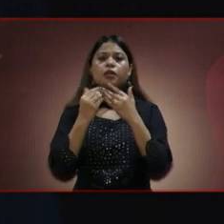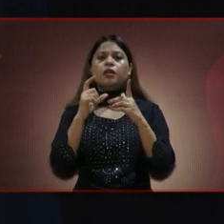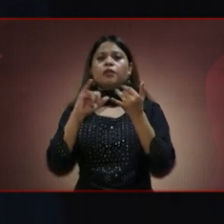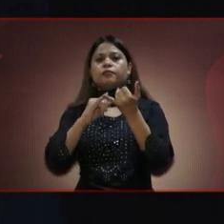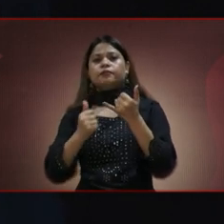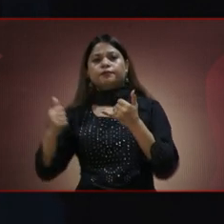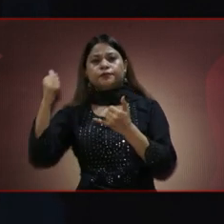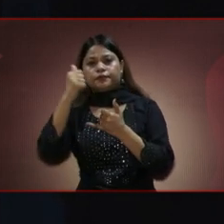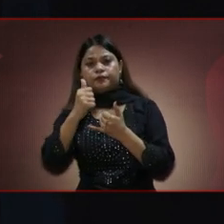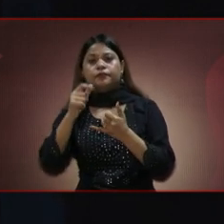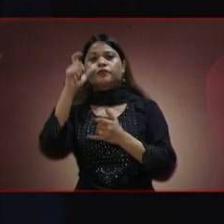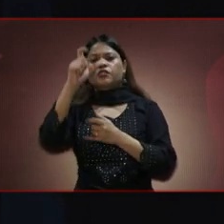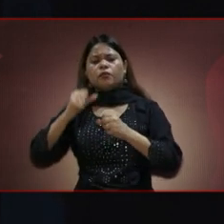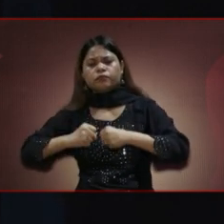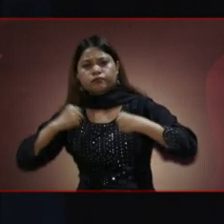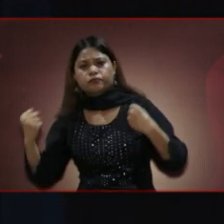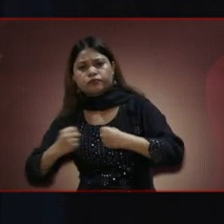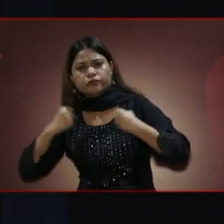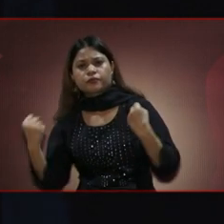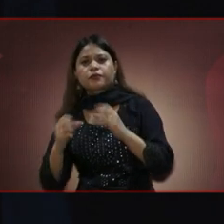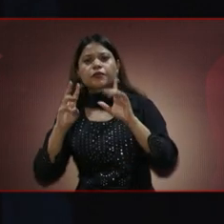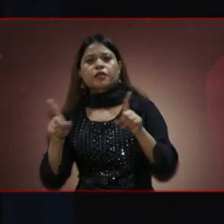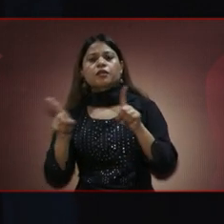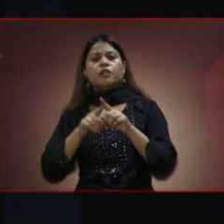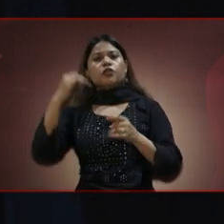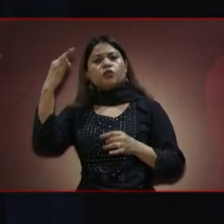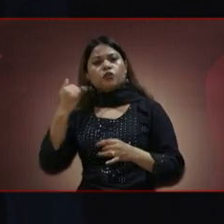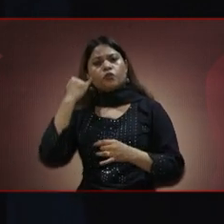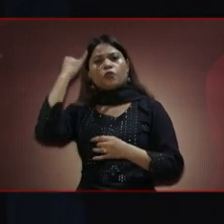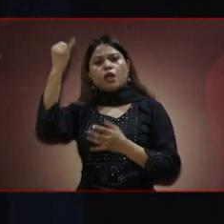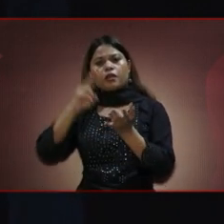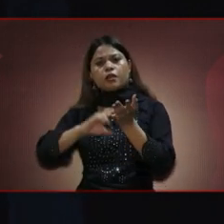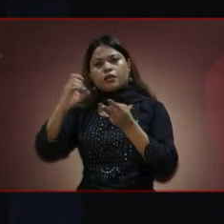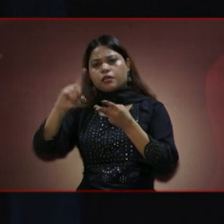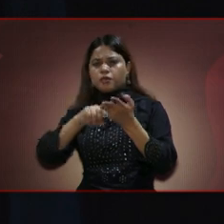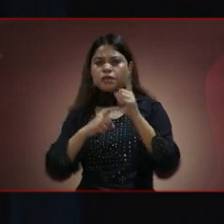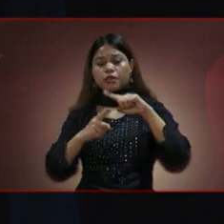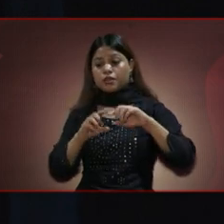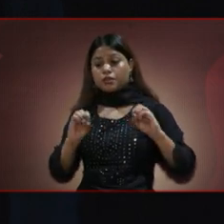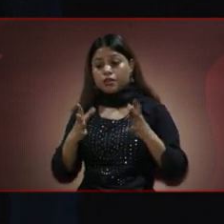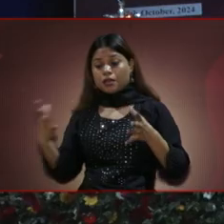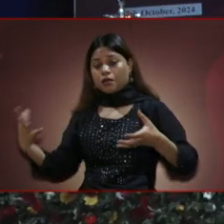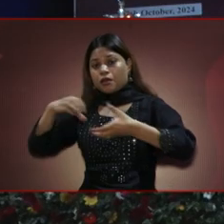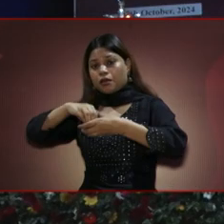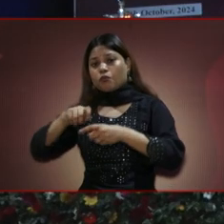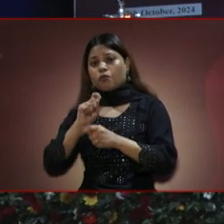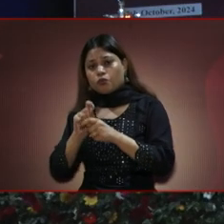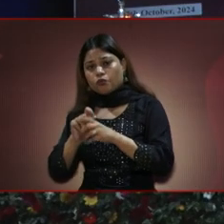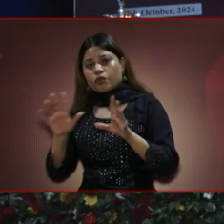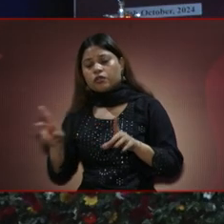and efforts for the implementation of this new initiative by NCRT, which has been critical in ensuring their